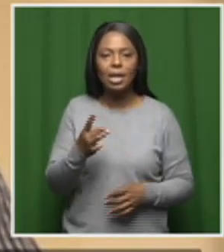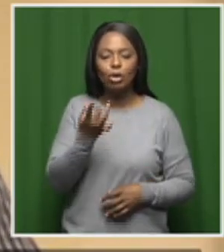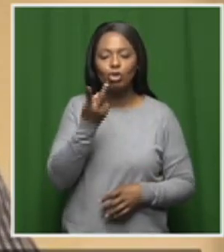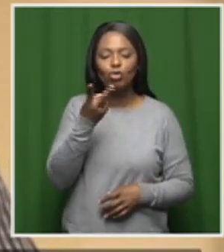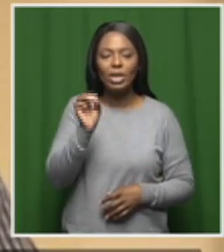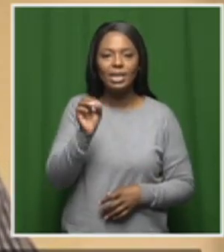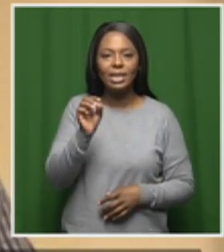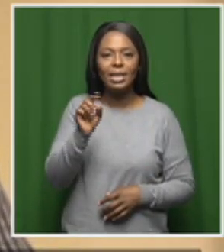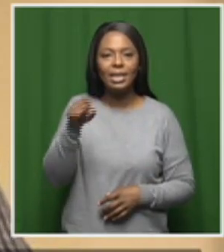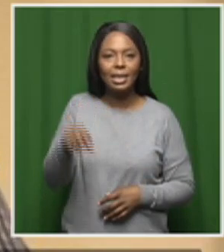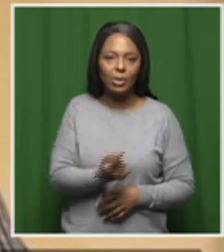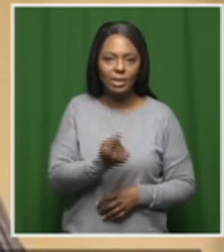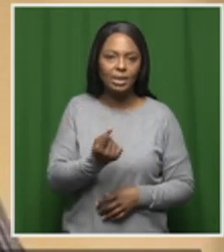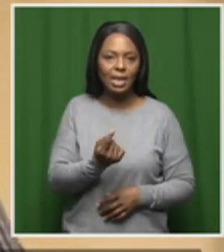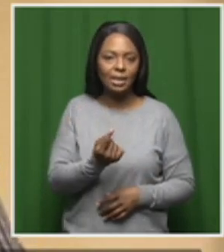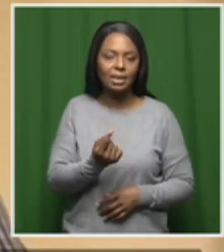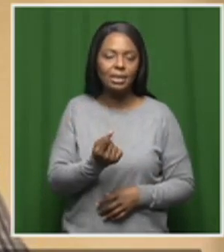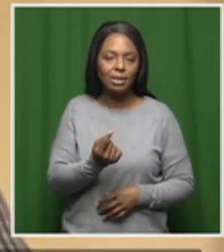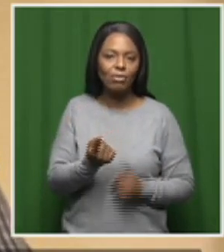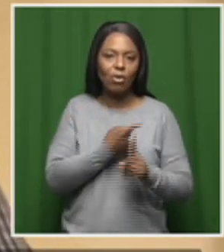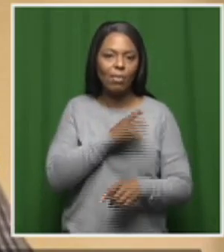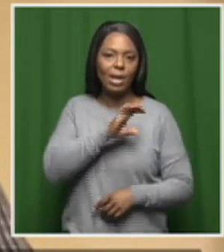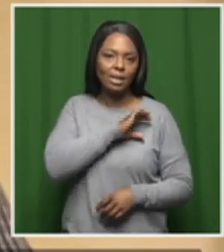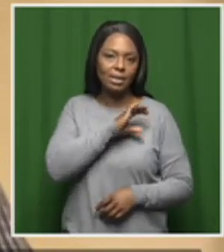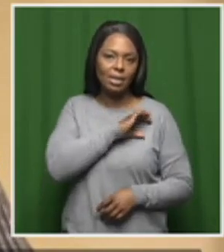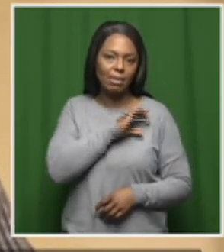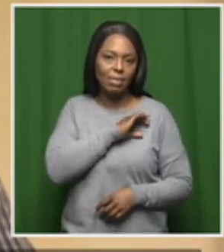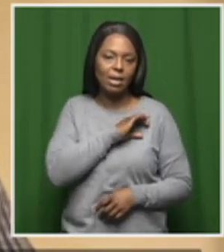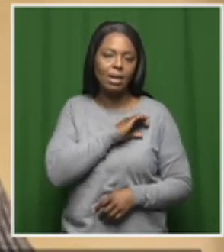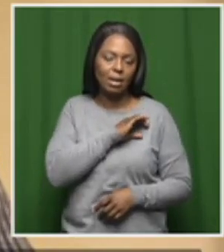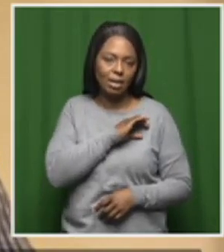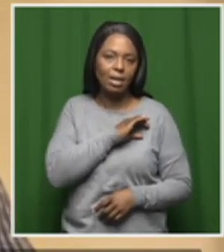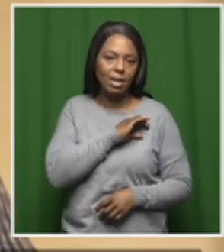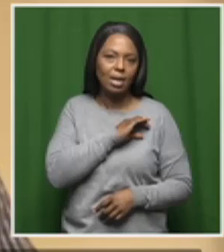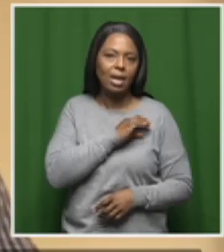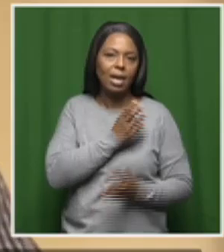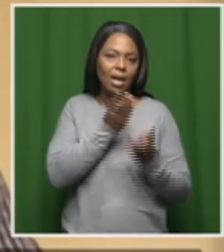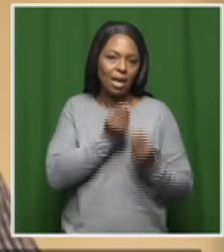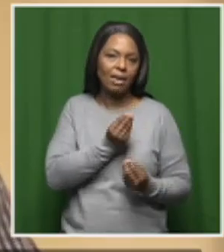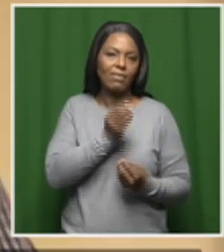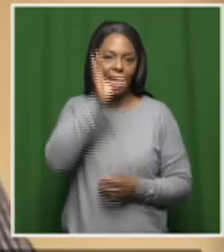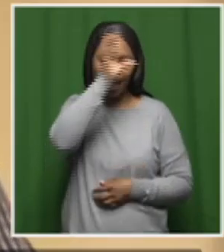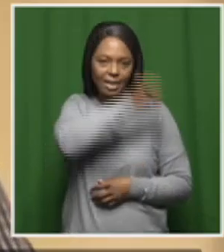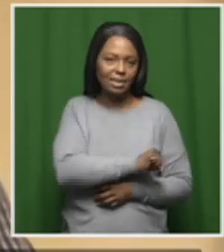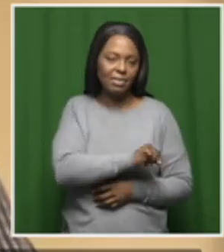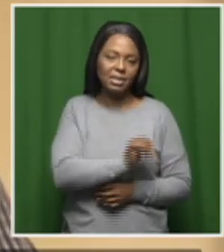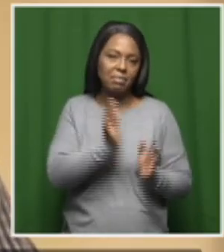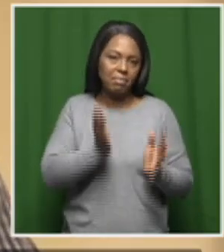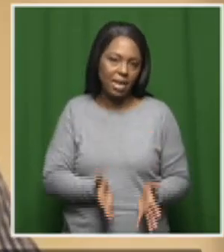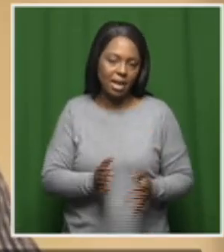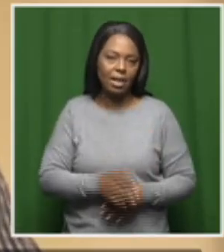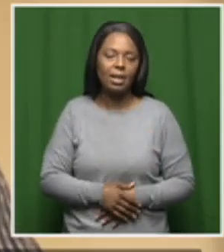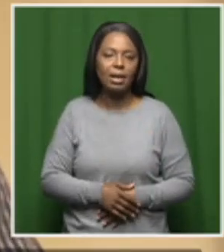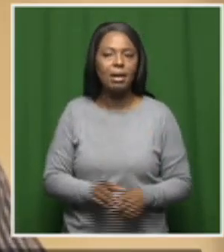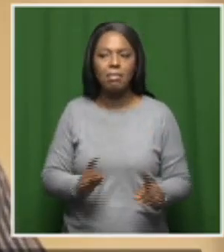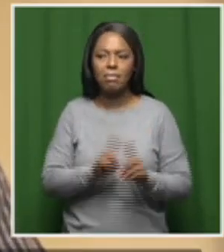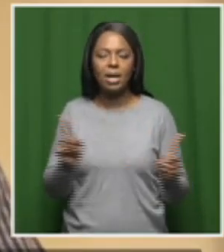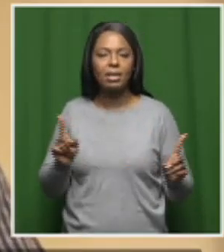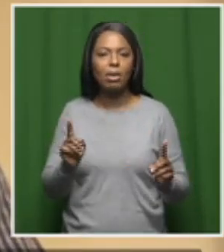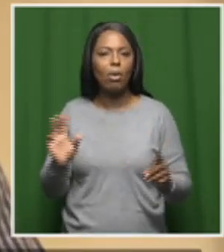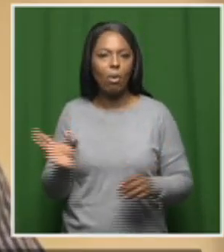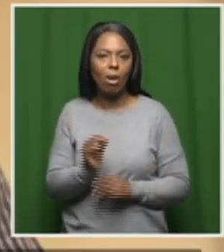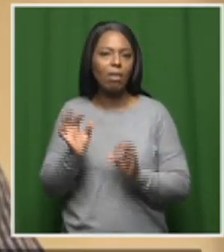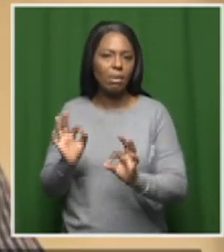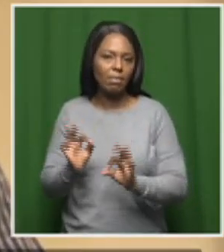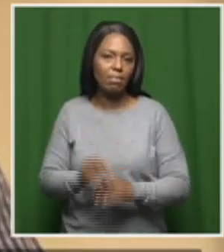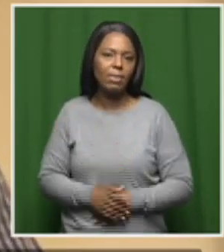20,000 of these customers are the ones that are experiencing other estimations. And also, if you look at our estimations, are due